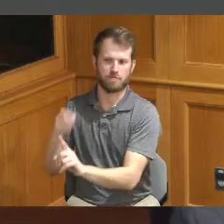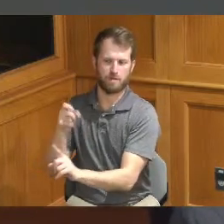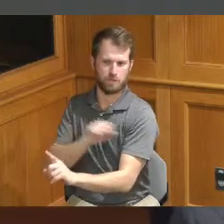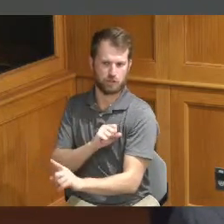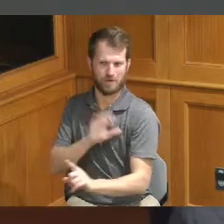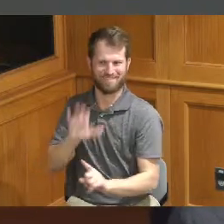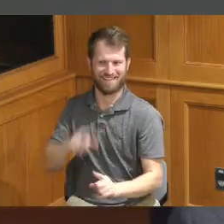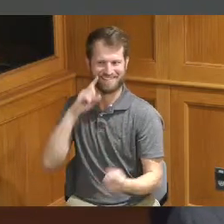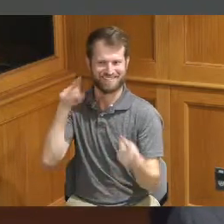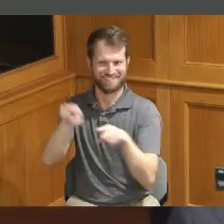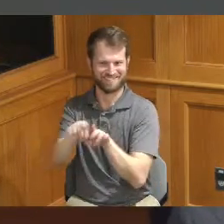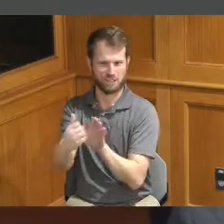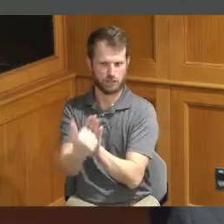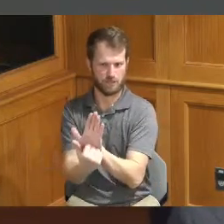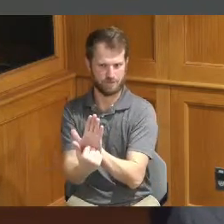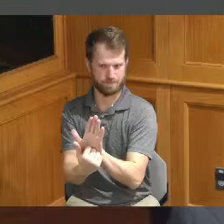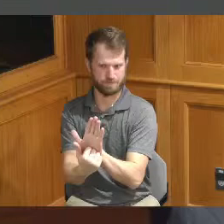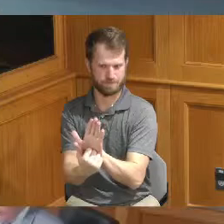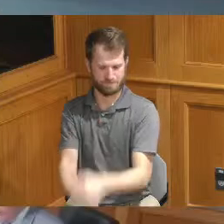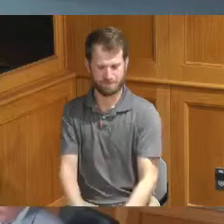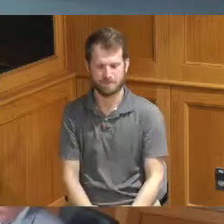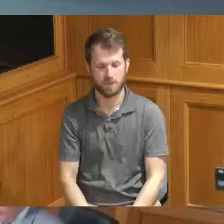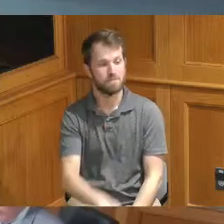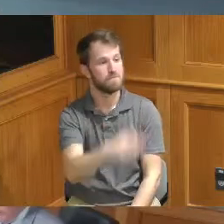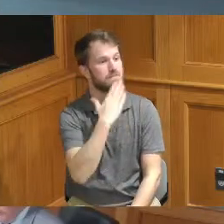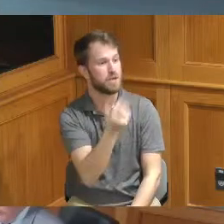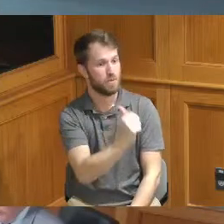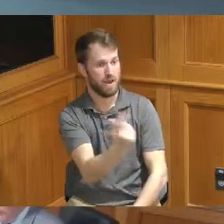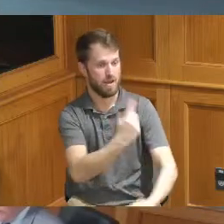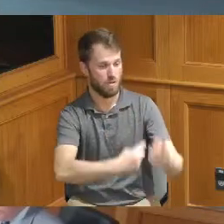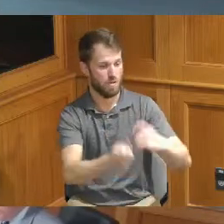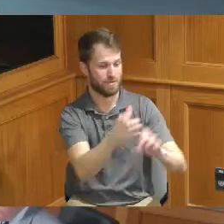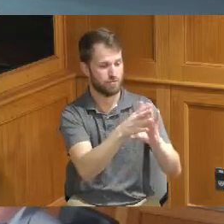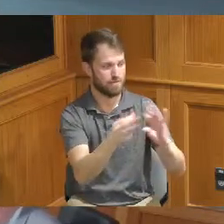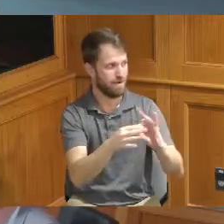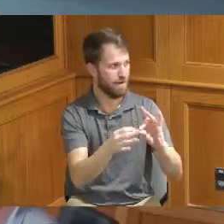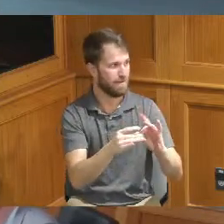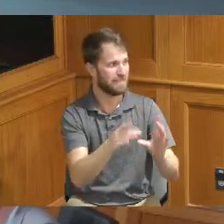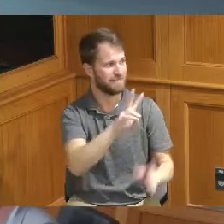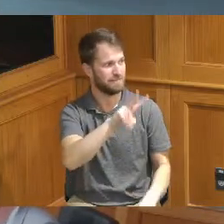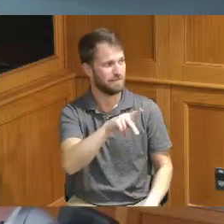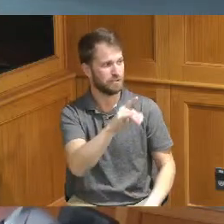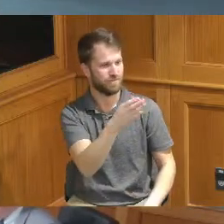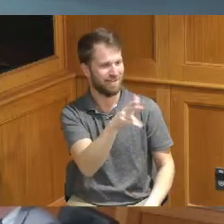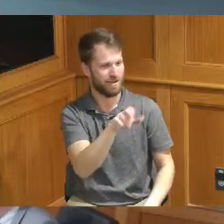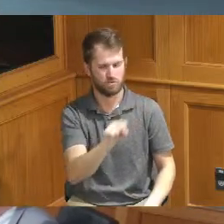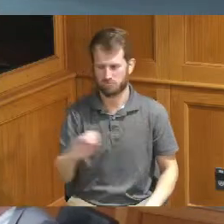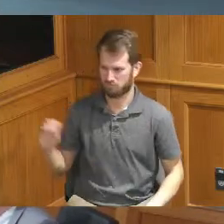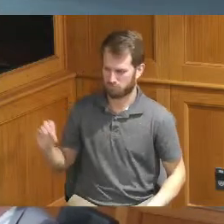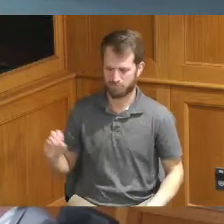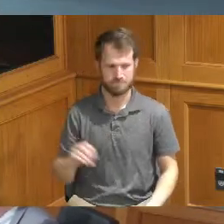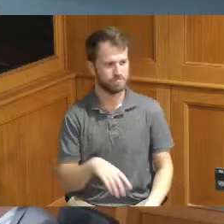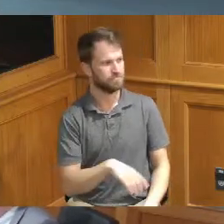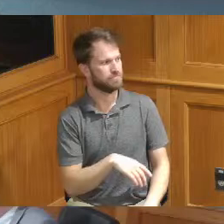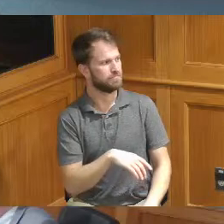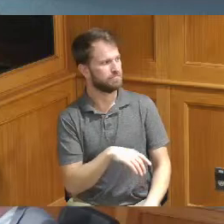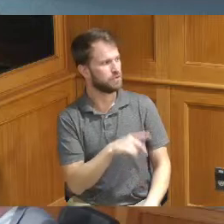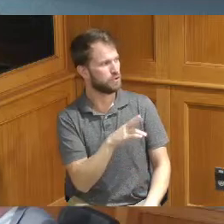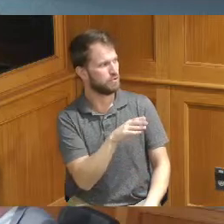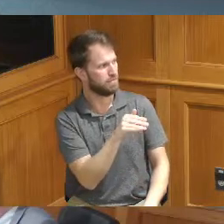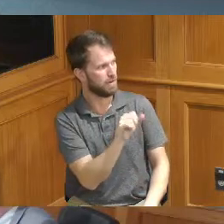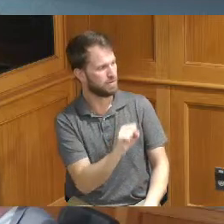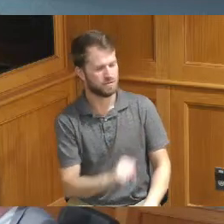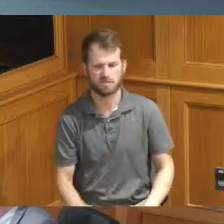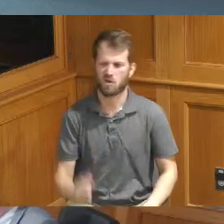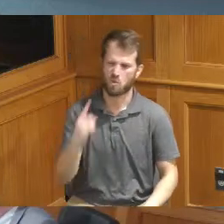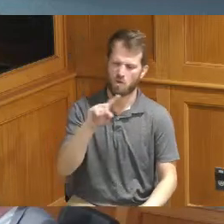your consent agenda, Commissioners. Thank you. I'll open up for any questions or comments. Vice President Driehaus. Commissioner Dumas.